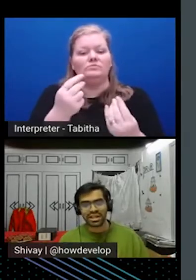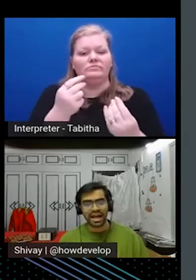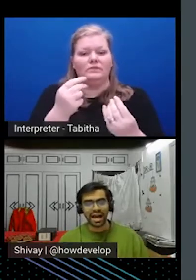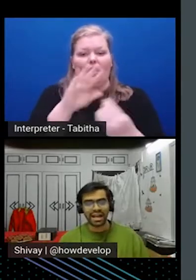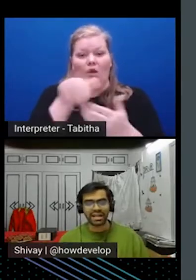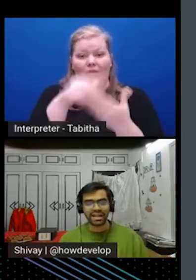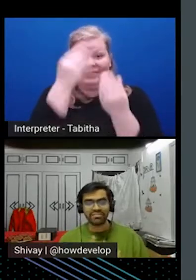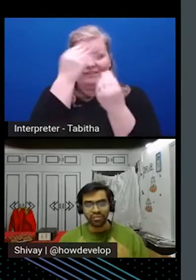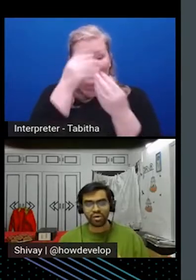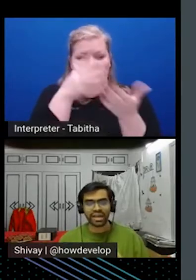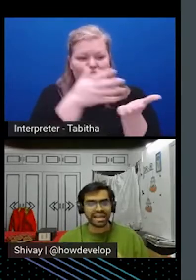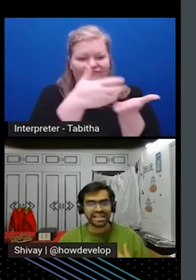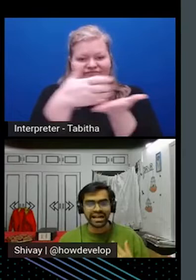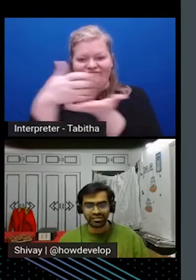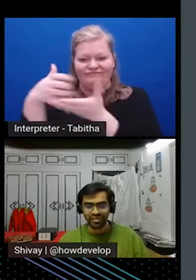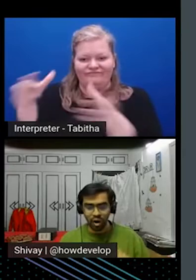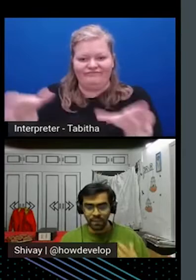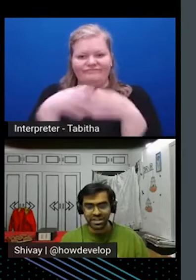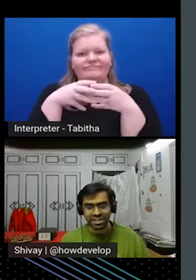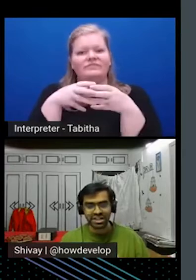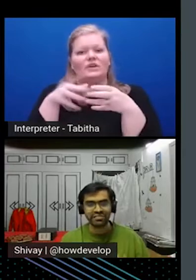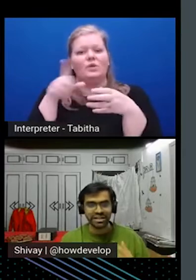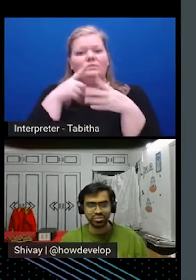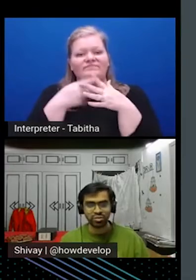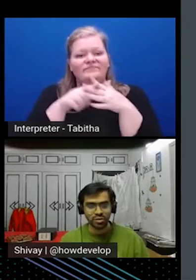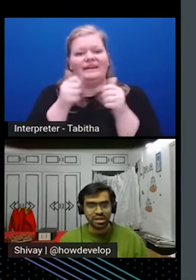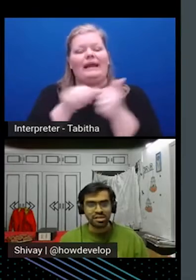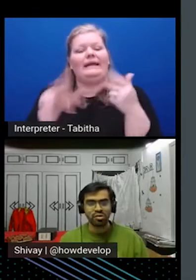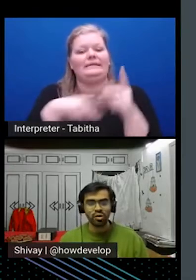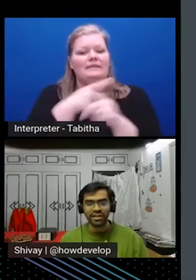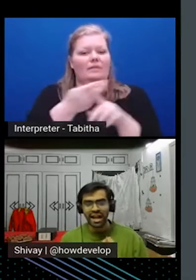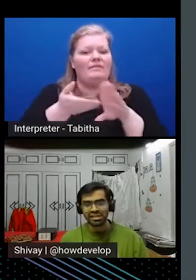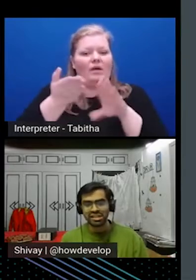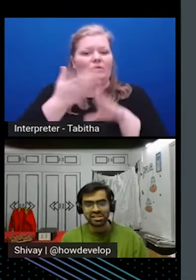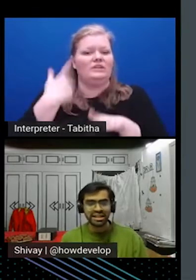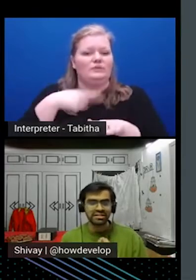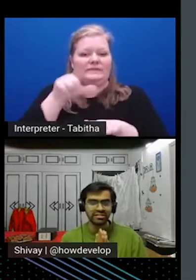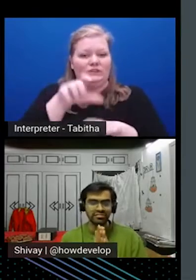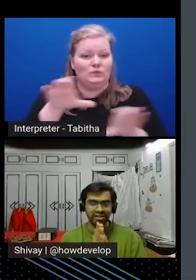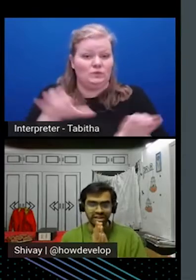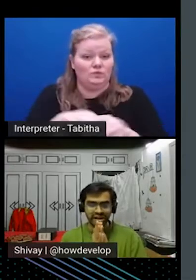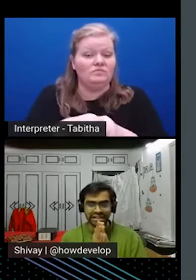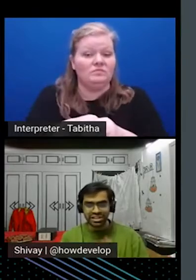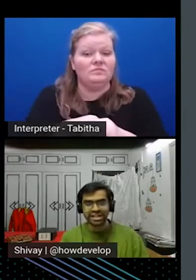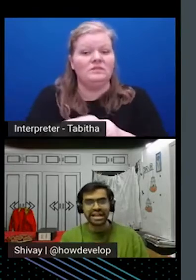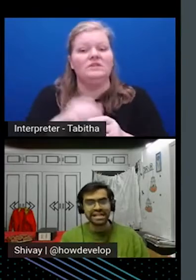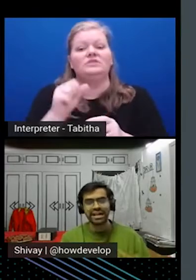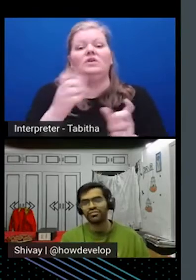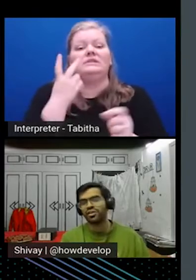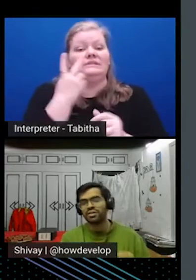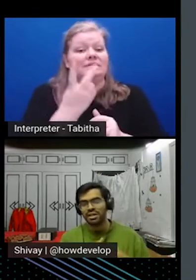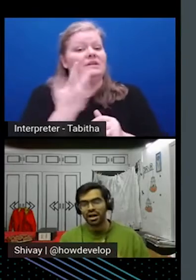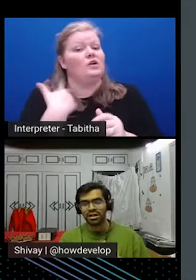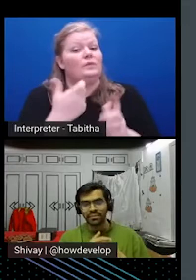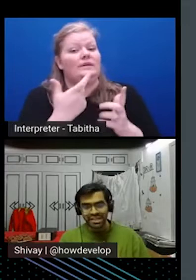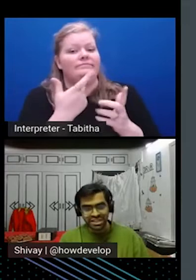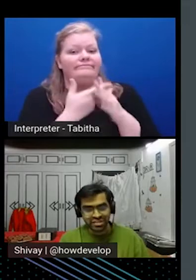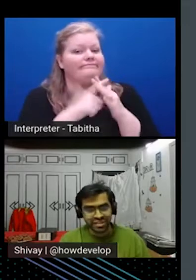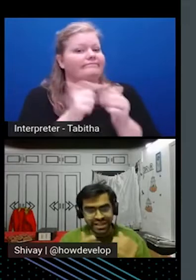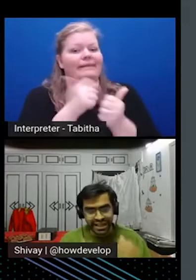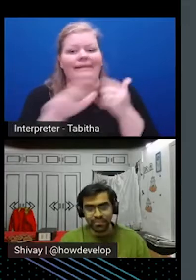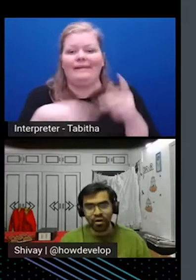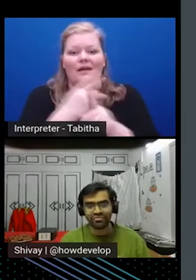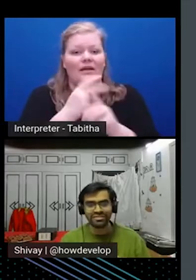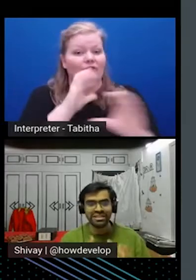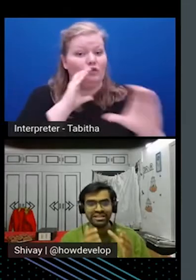information and invoke any kind of a operation that we need to do. So over here, as you can see, that we initiate any kind of a communication